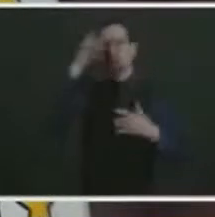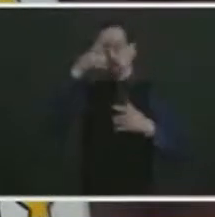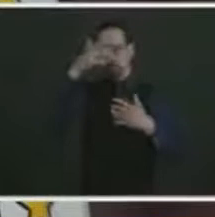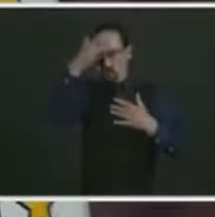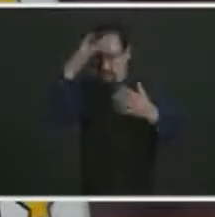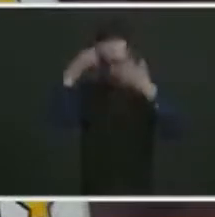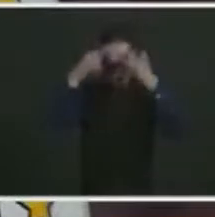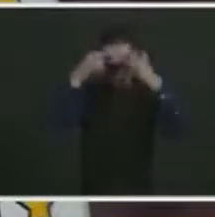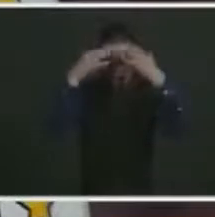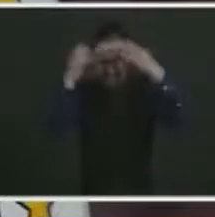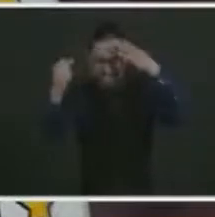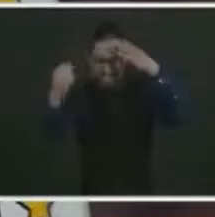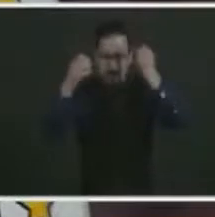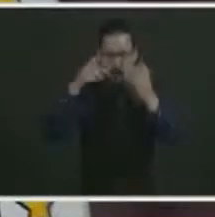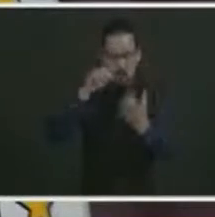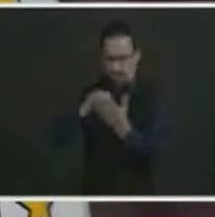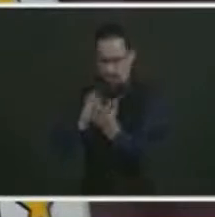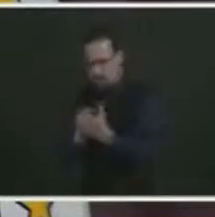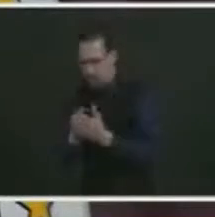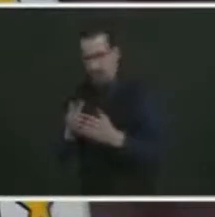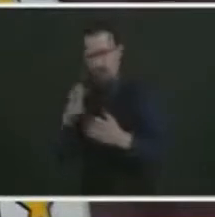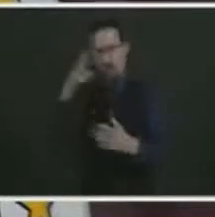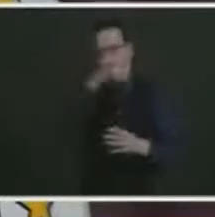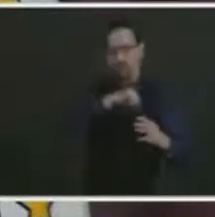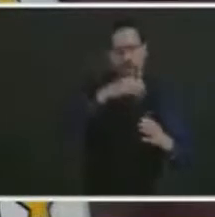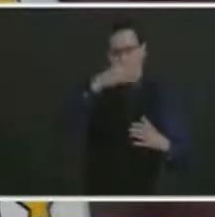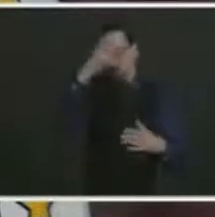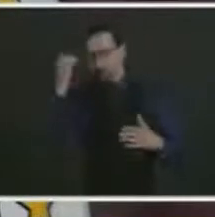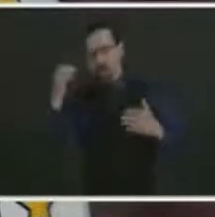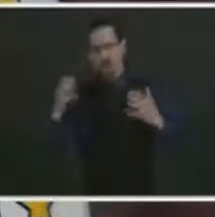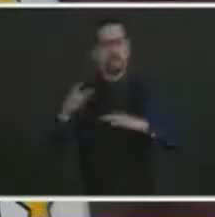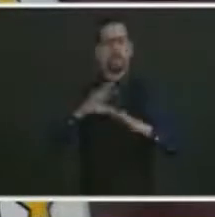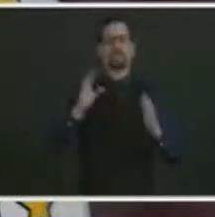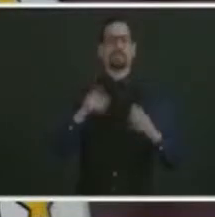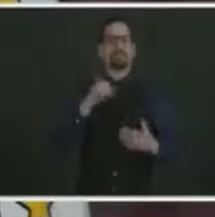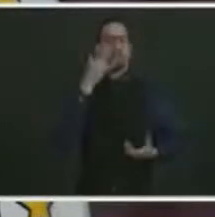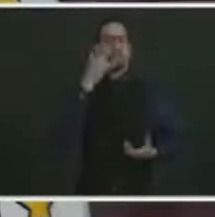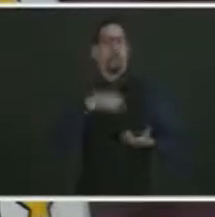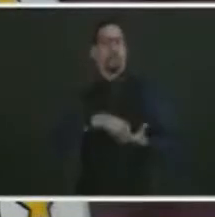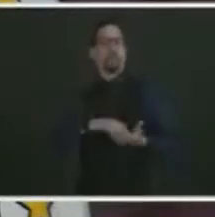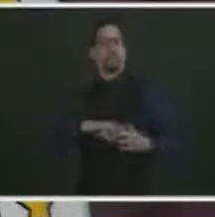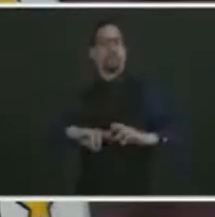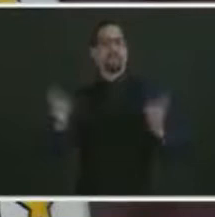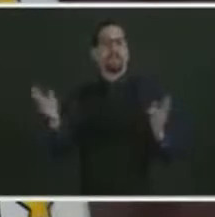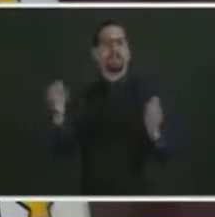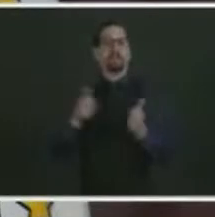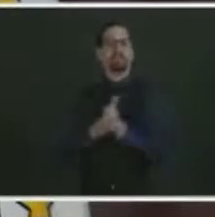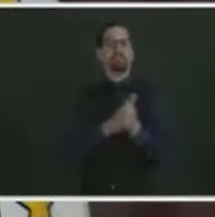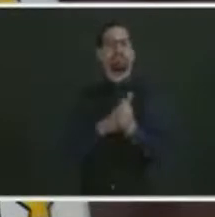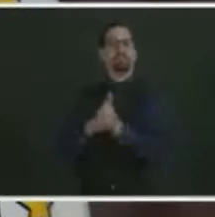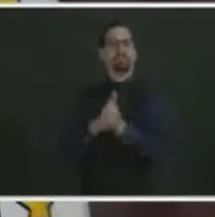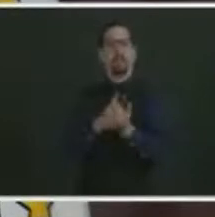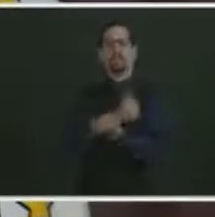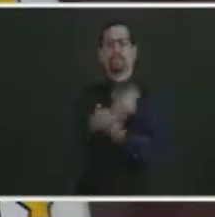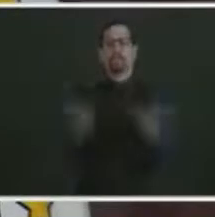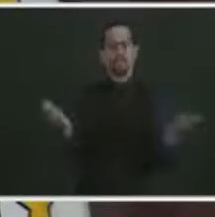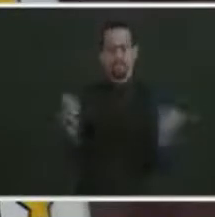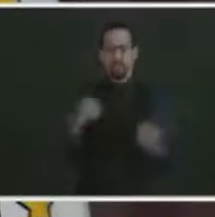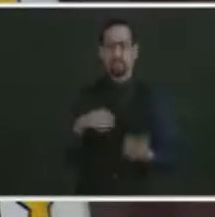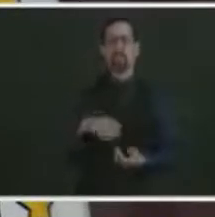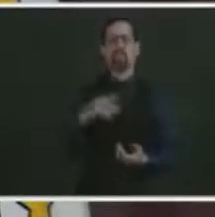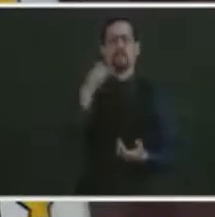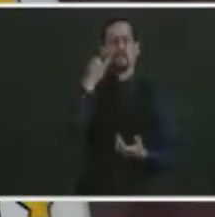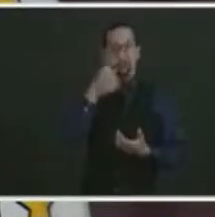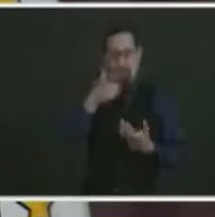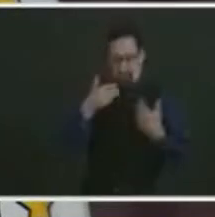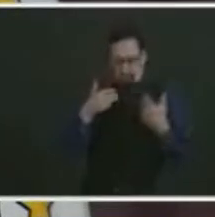high. If you say yes, then it will transmit the list of locations that you've been to without attaching